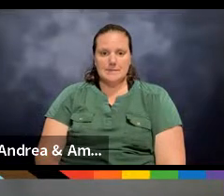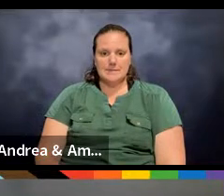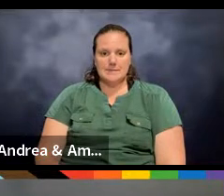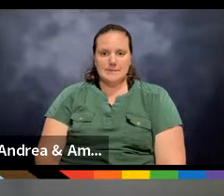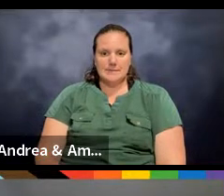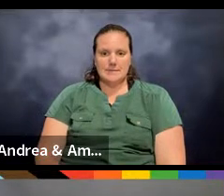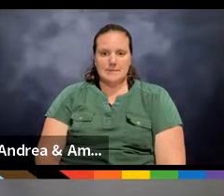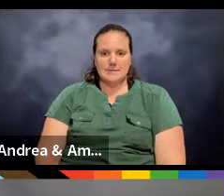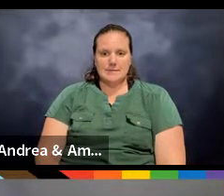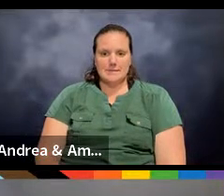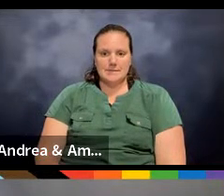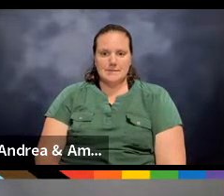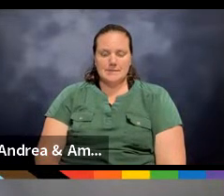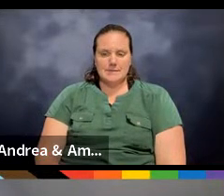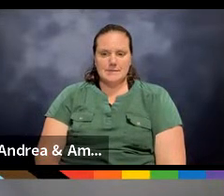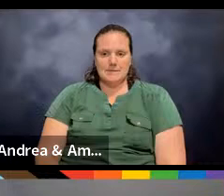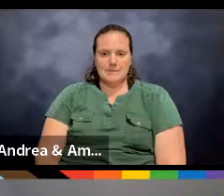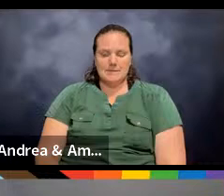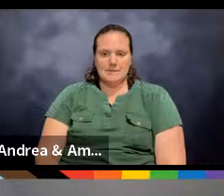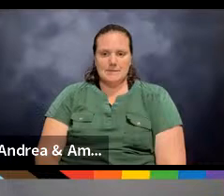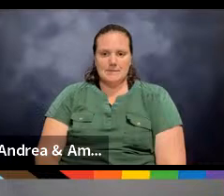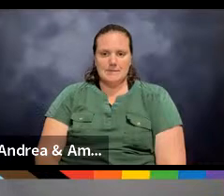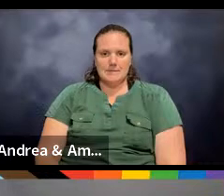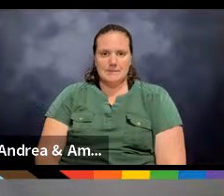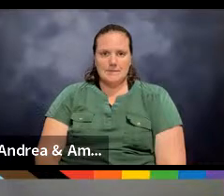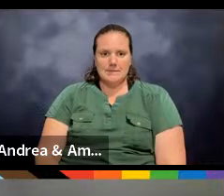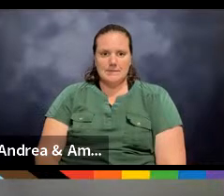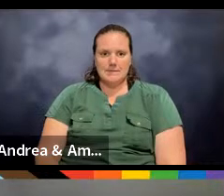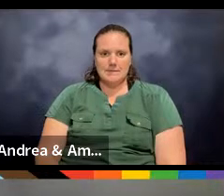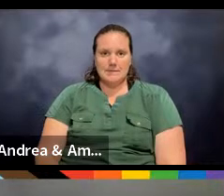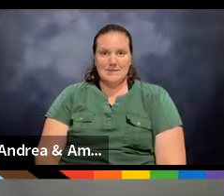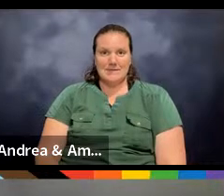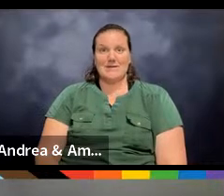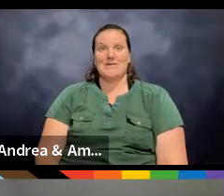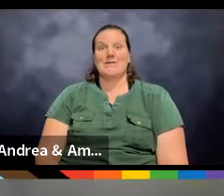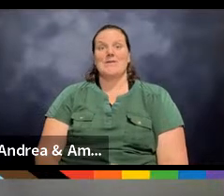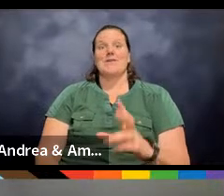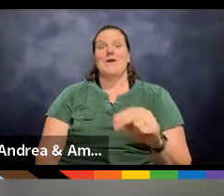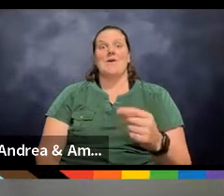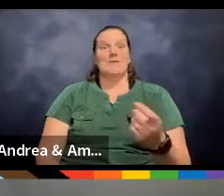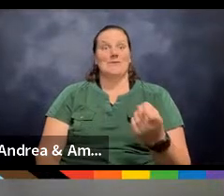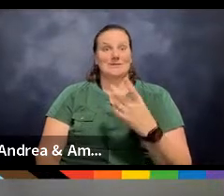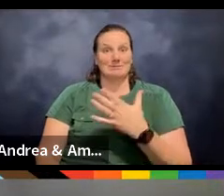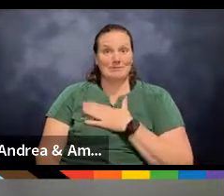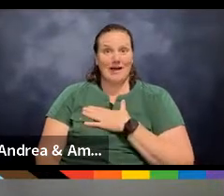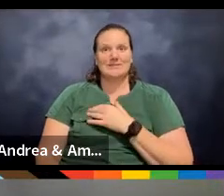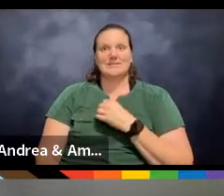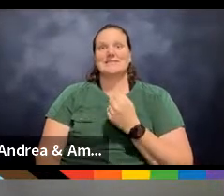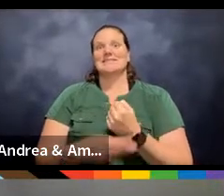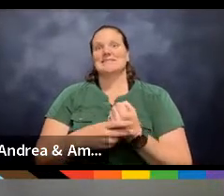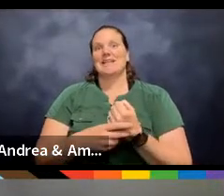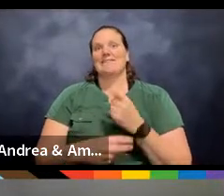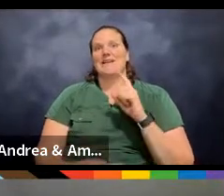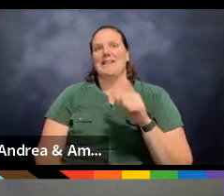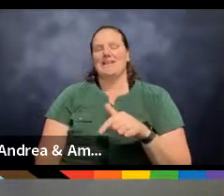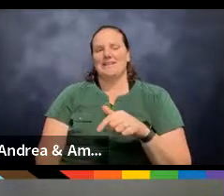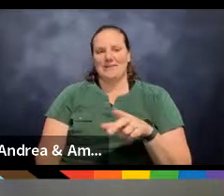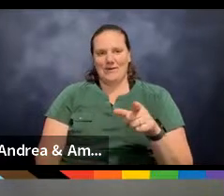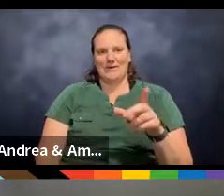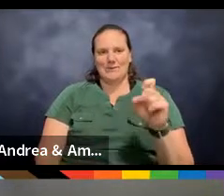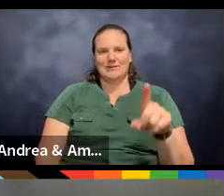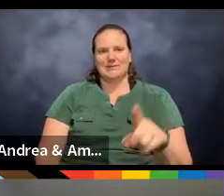Okay. Really, no questions about active transportation. Wow. Great. Save it up for the okay, here we go. That's